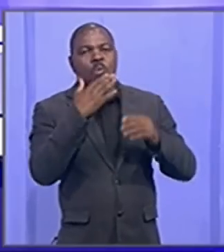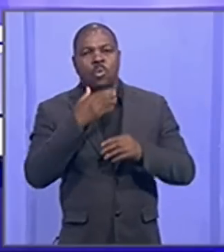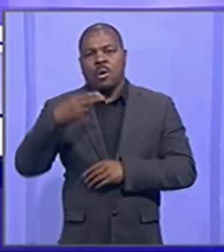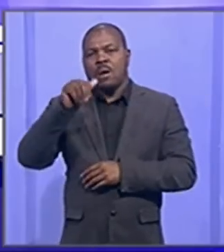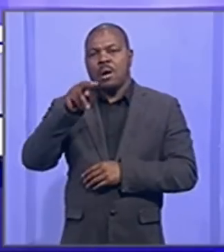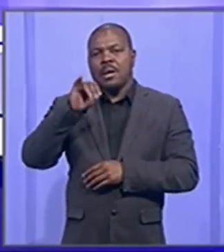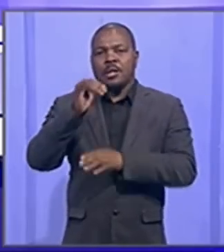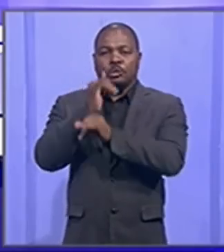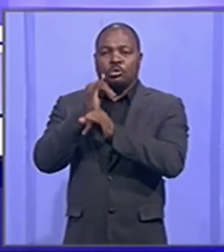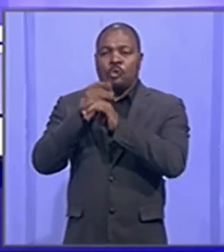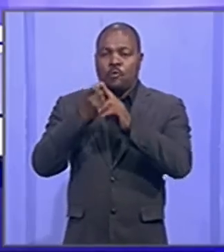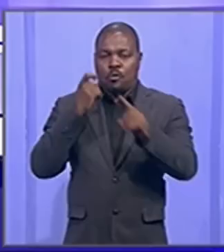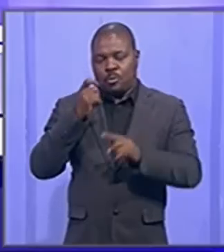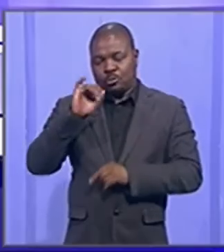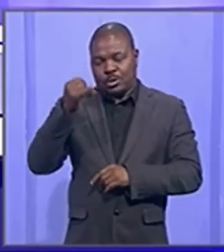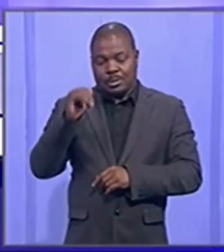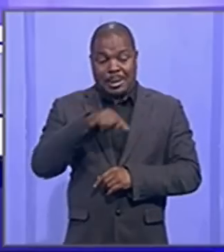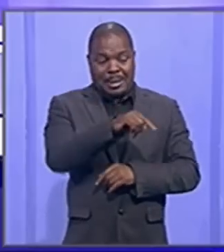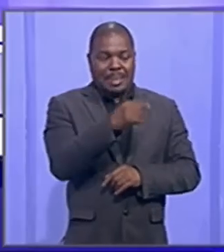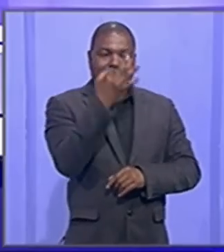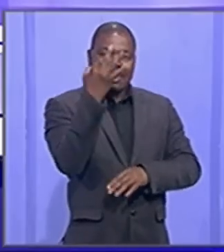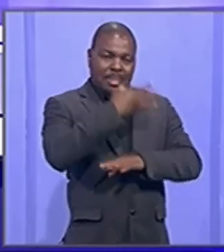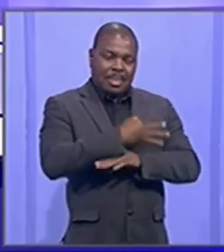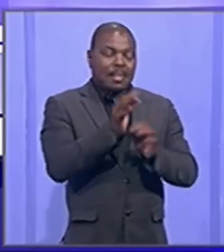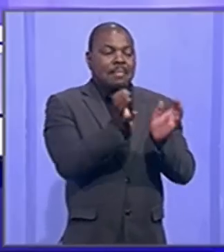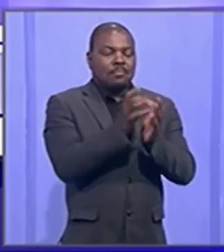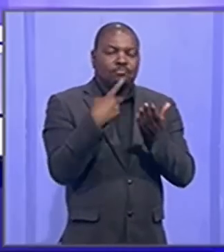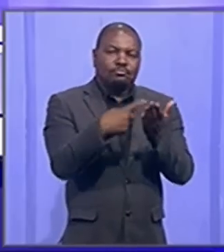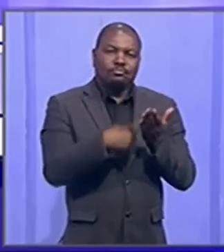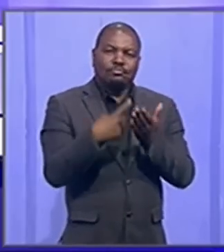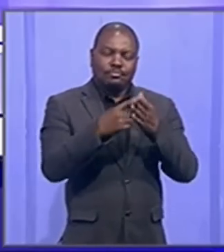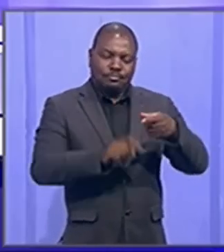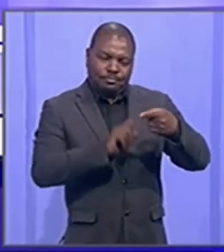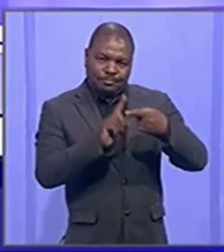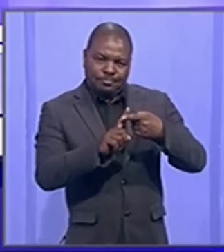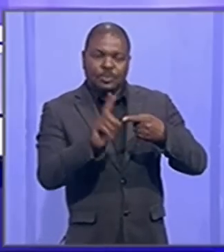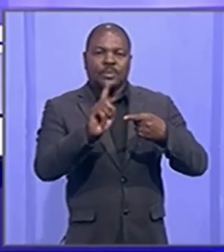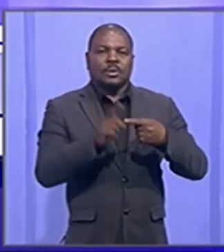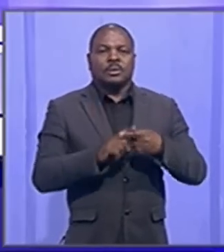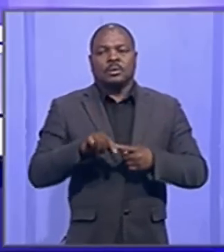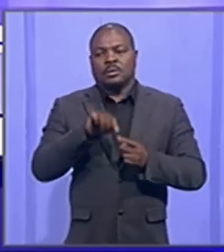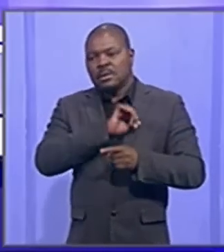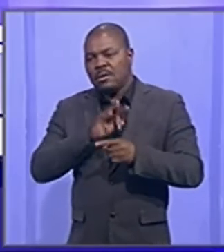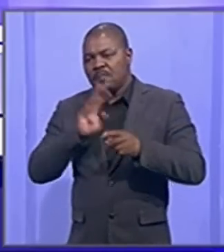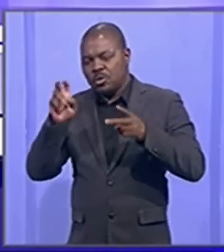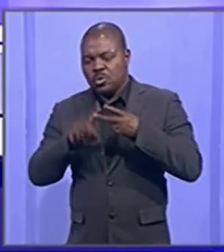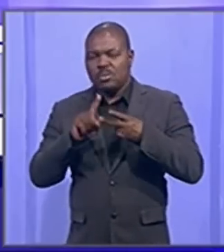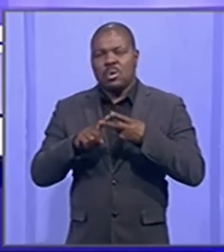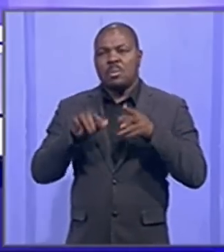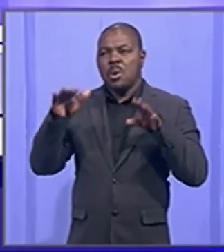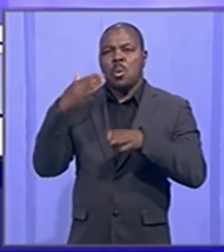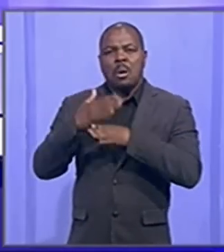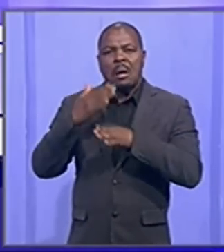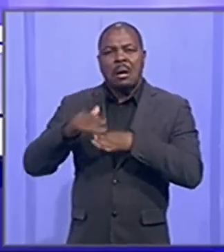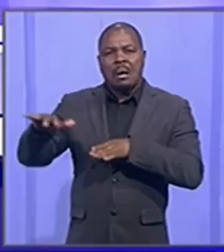Institute ka Johannesburg. Kopano yeo ya matšatši a mararo e be sohla-sohla magareng ga tše dingwe merero ya bašomi, seemo sa bašomi bao ba